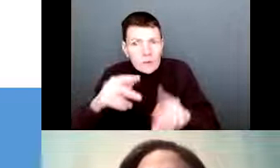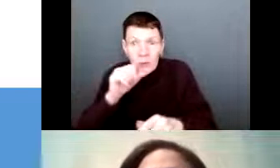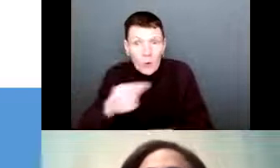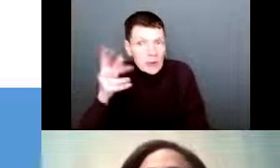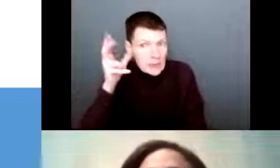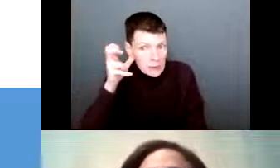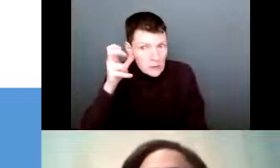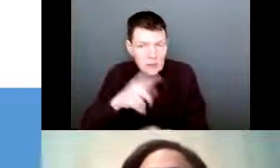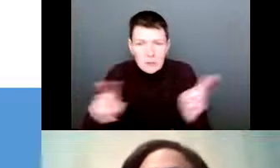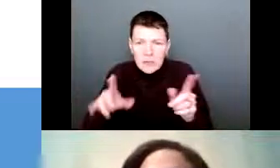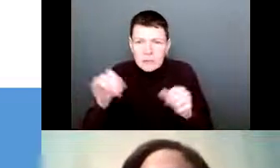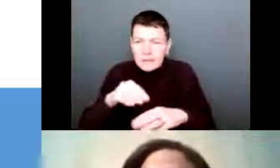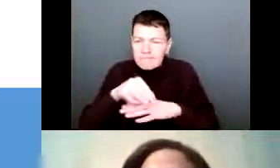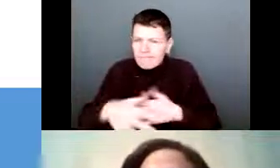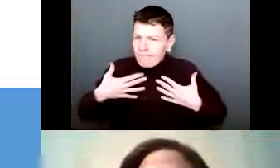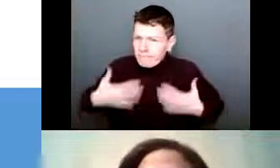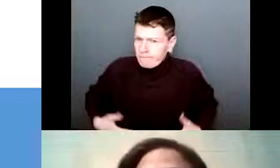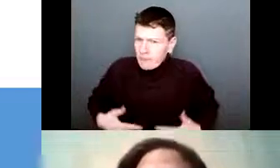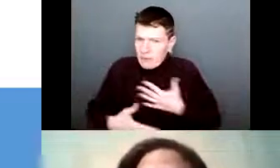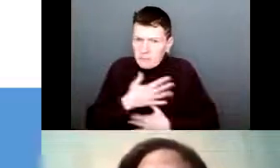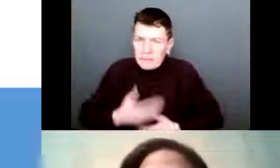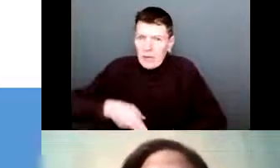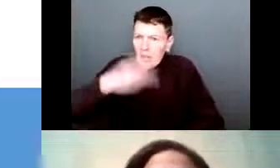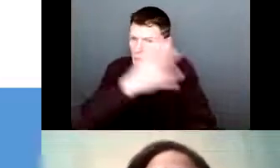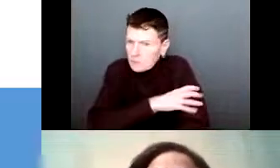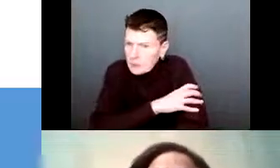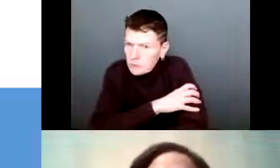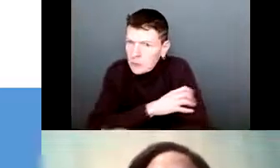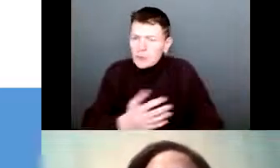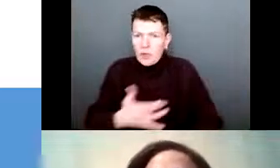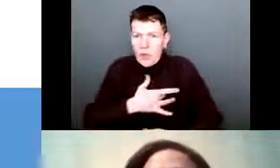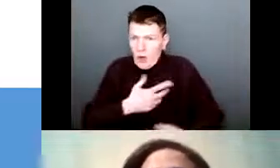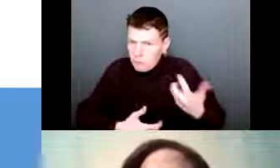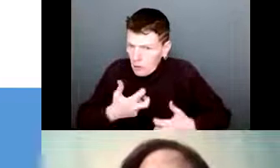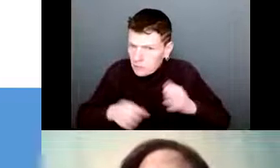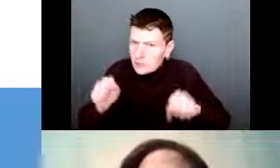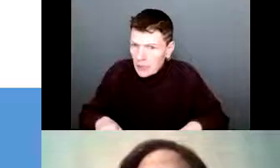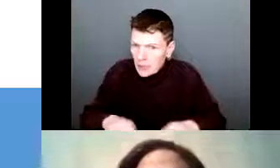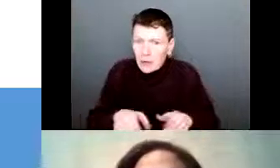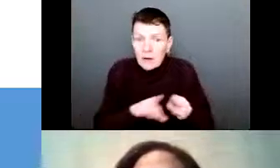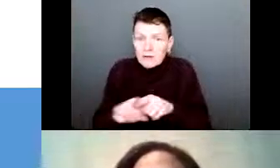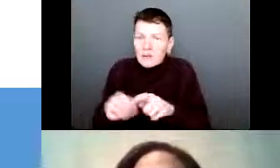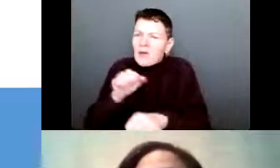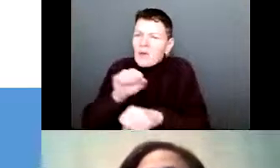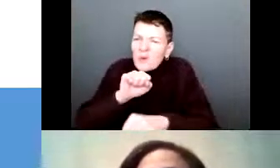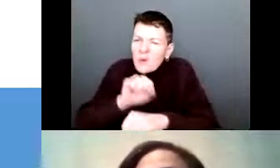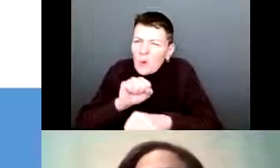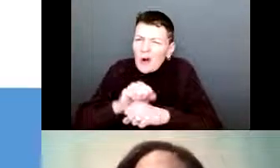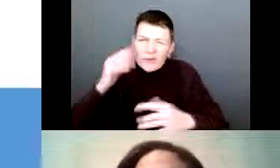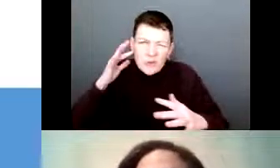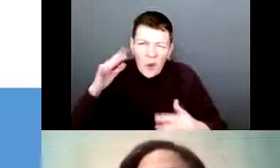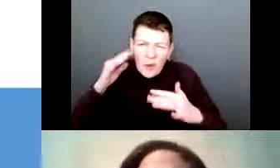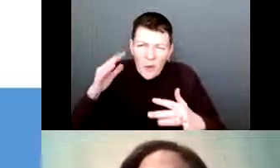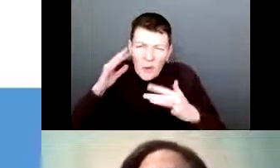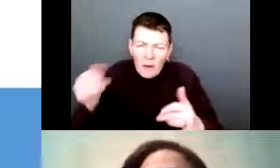in the system, like high blood pressure or cardiac problems. We also have the occupational noise, which has been tackled